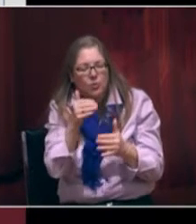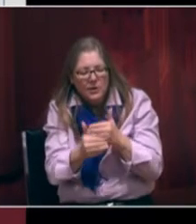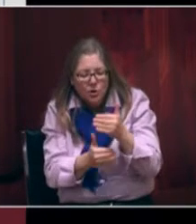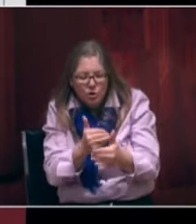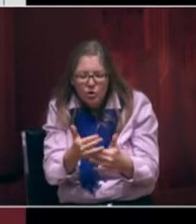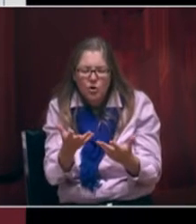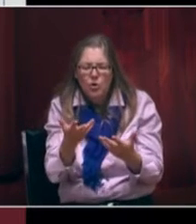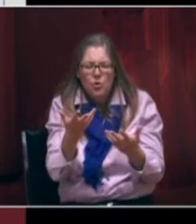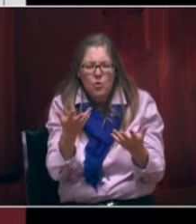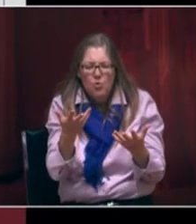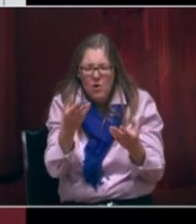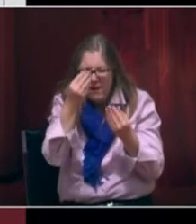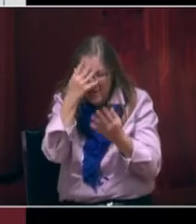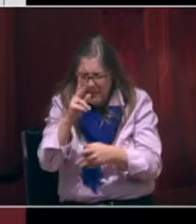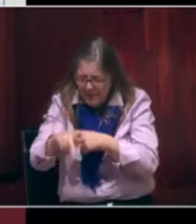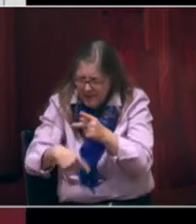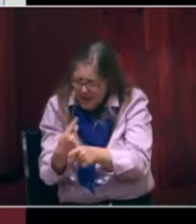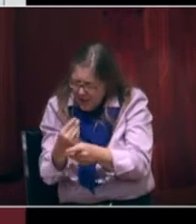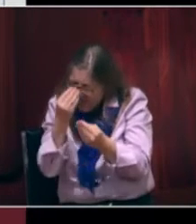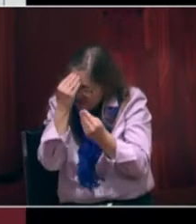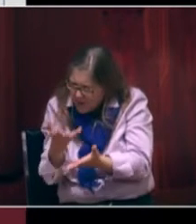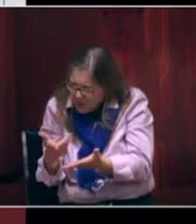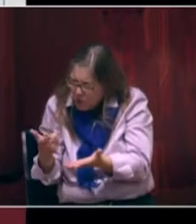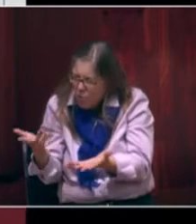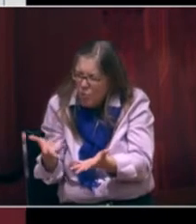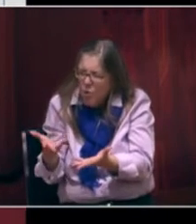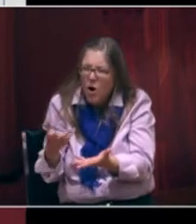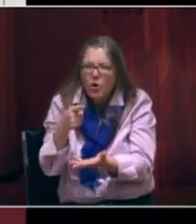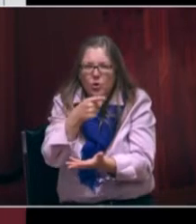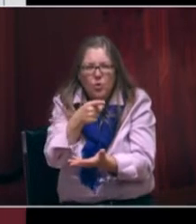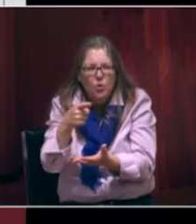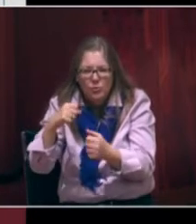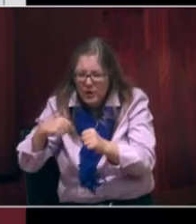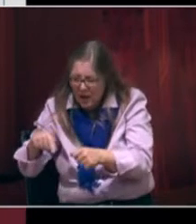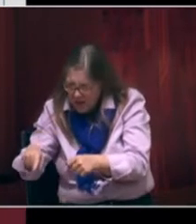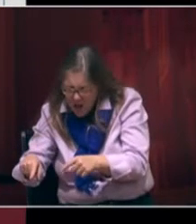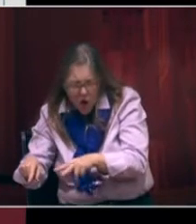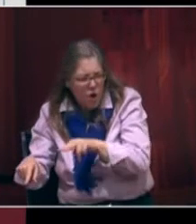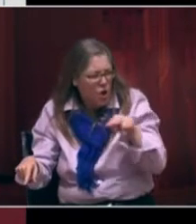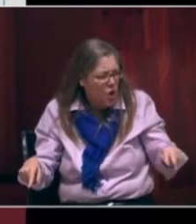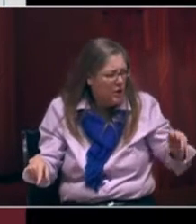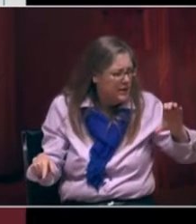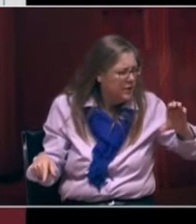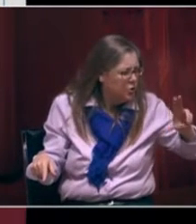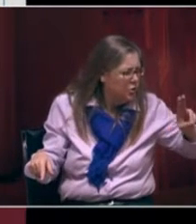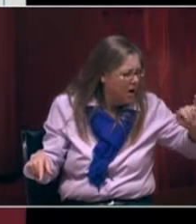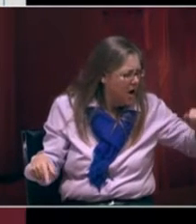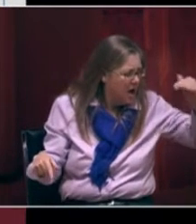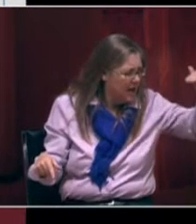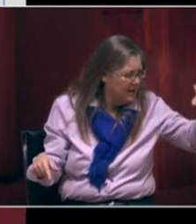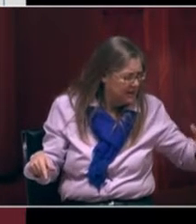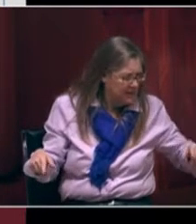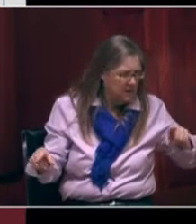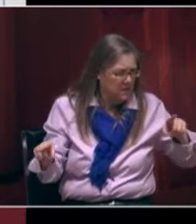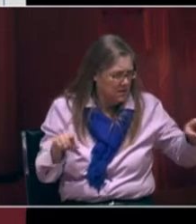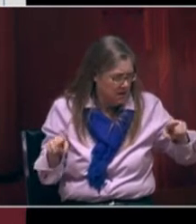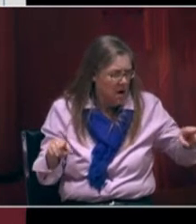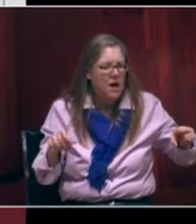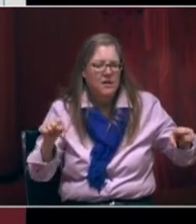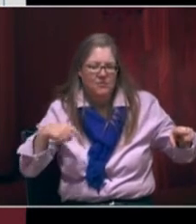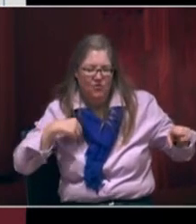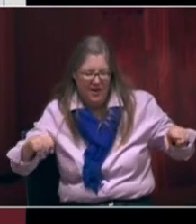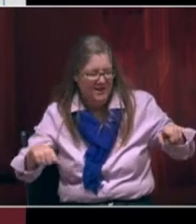are you currently protecting? I want you to bounce them off of the CUI registry and the underlying authorities, just to make sure that you have alignment. Because right